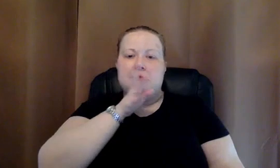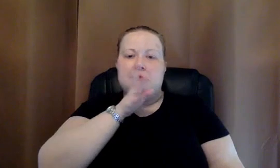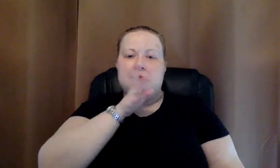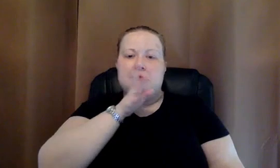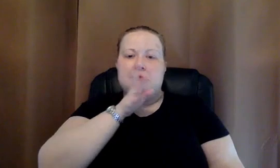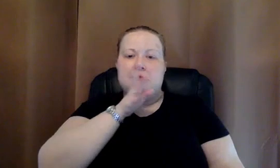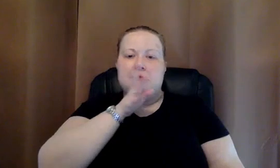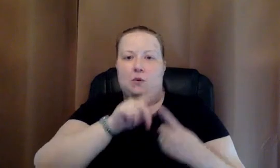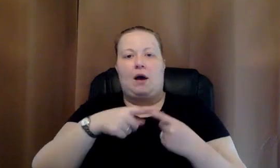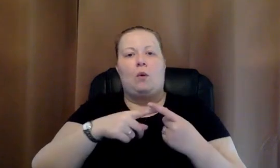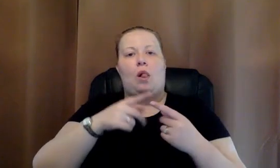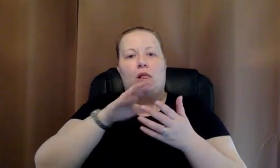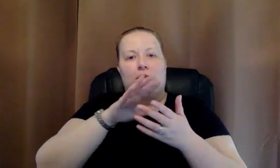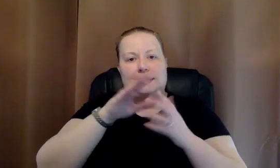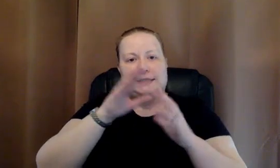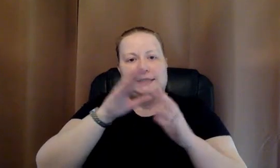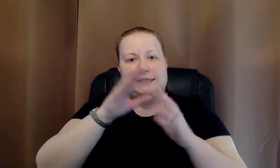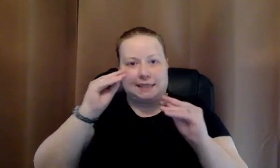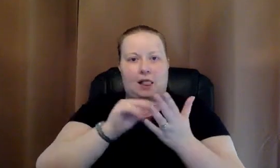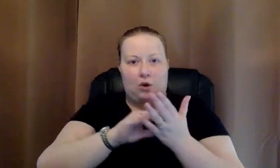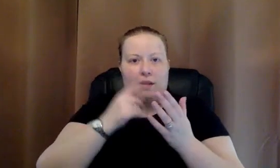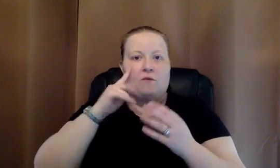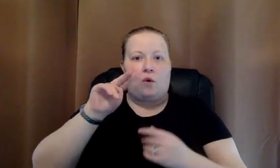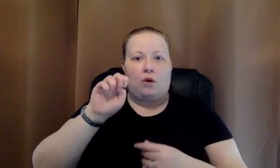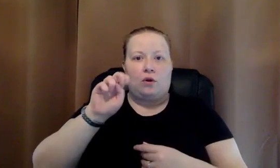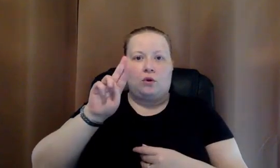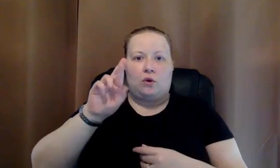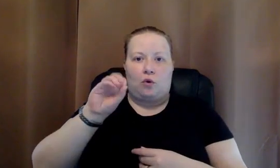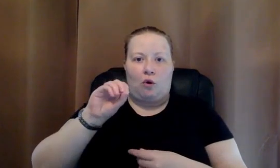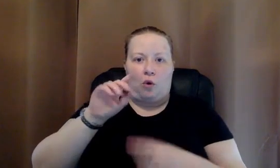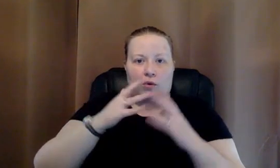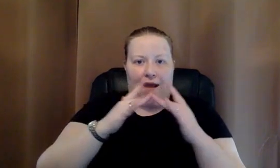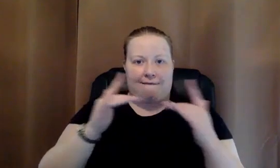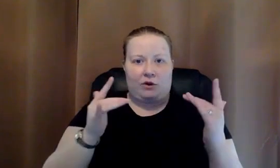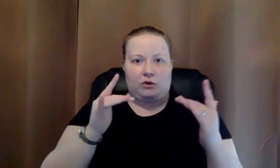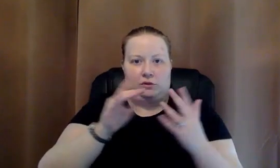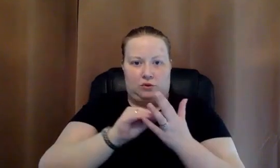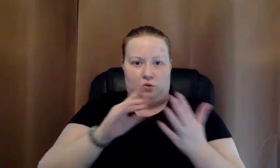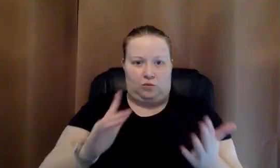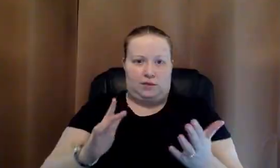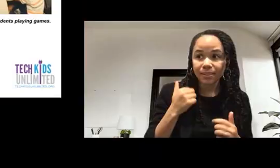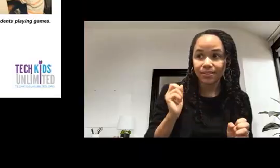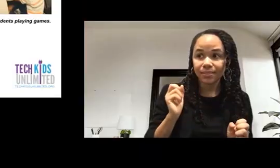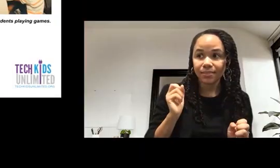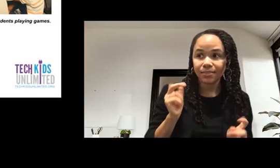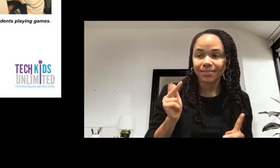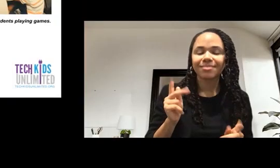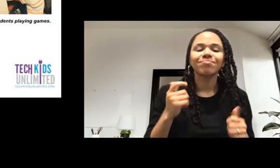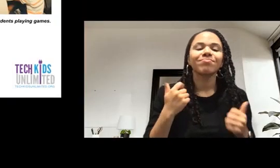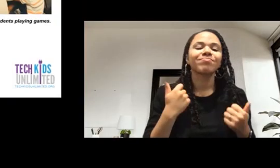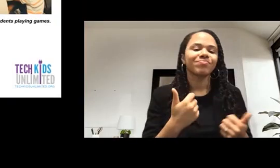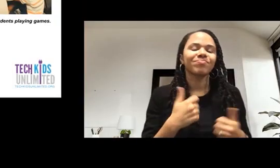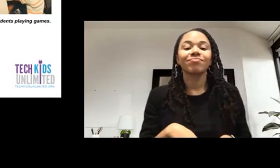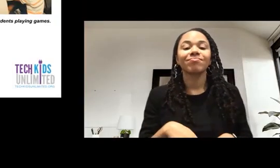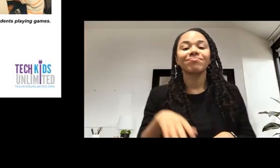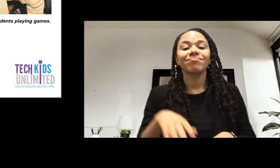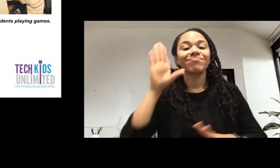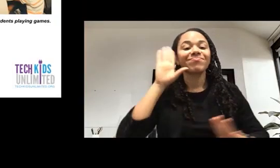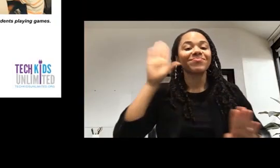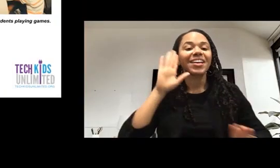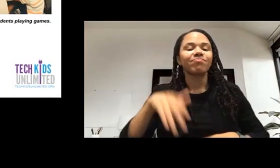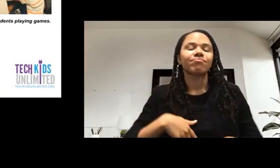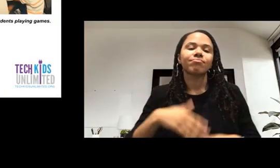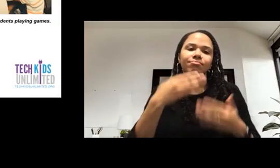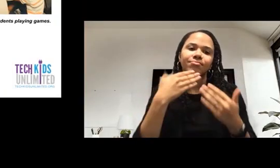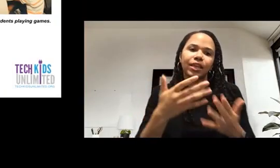learning for neurodiverse students. Beth, you have the microphone. Hi, everyone. Thank you